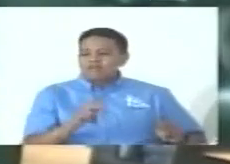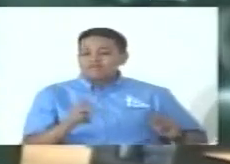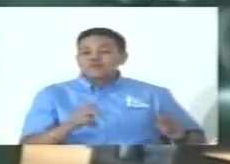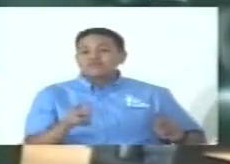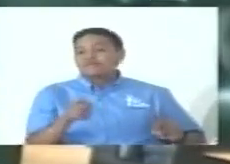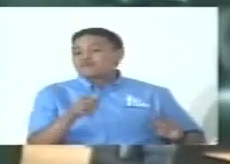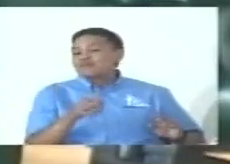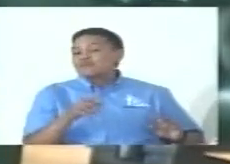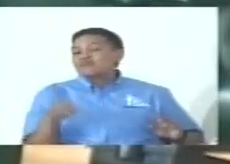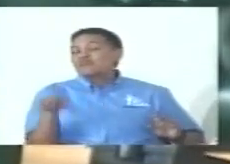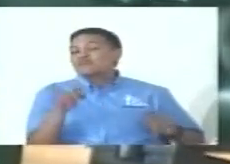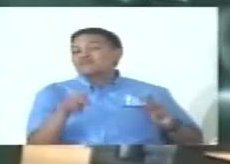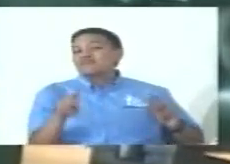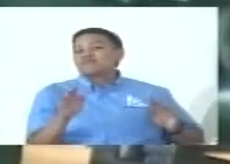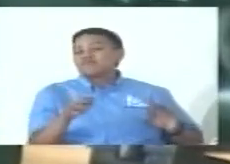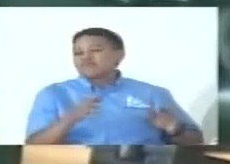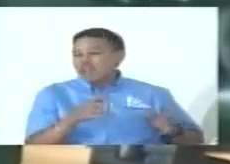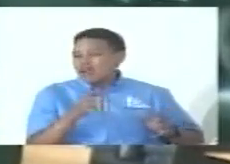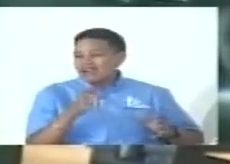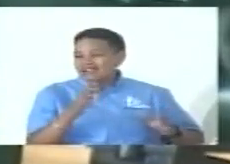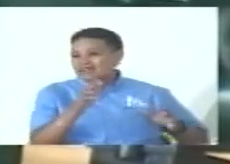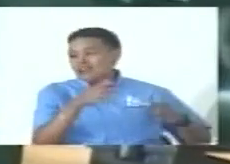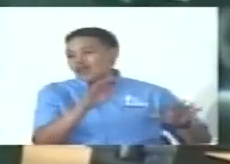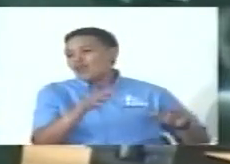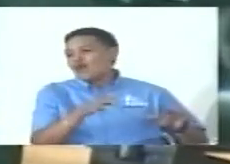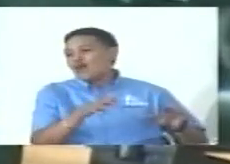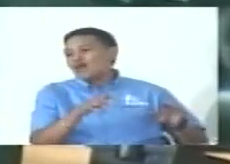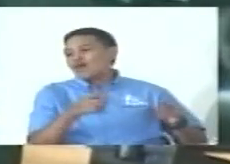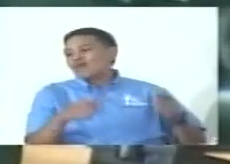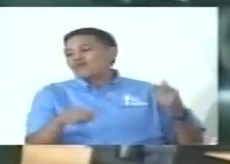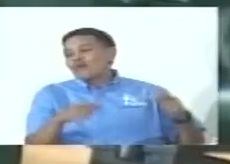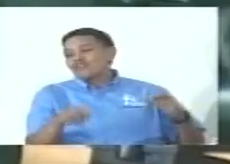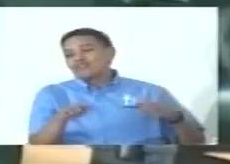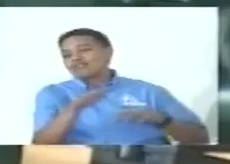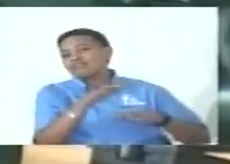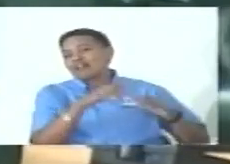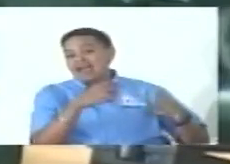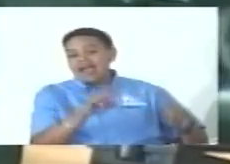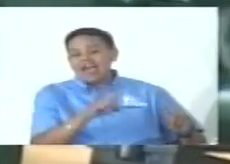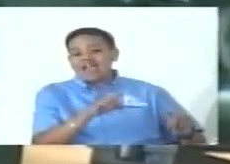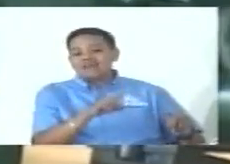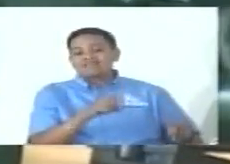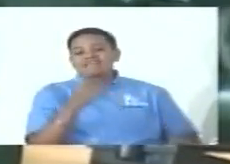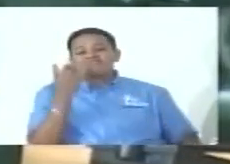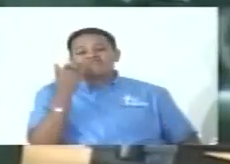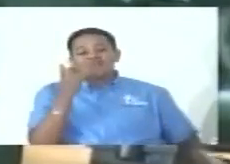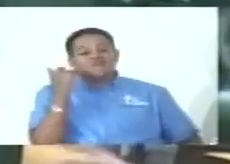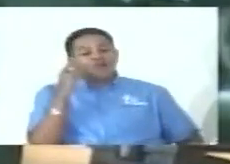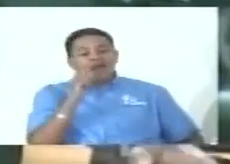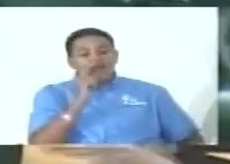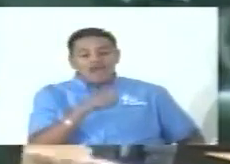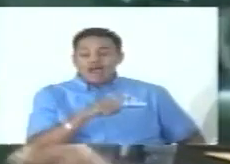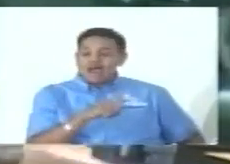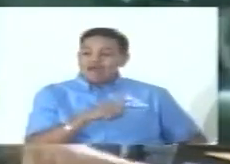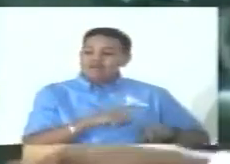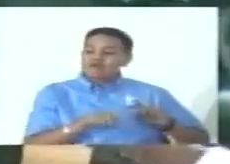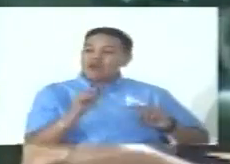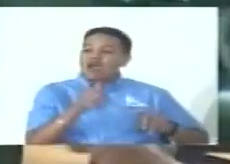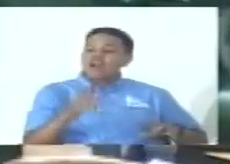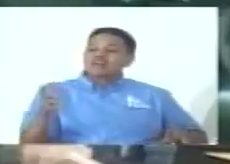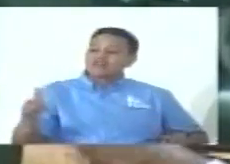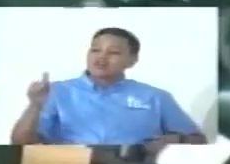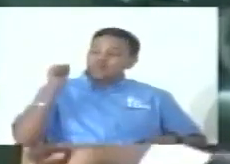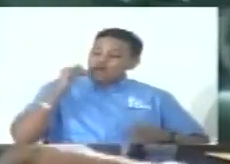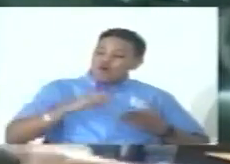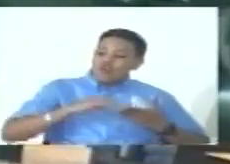ringing, Minister Shahine Robinson calling. Yes. But there are some other things that you're not going to learn